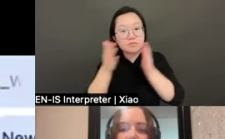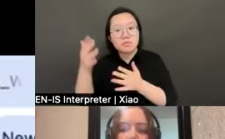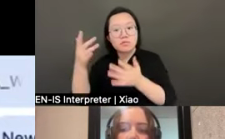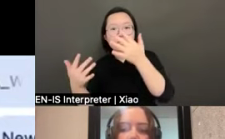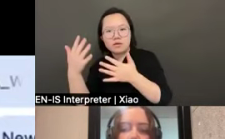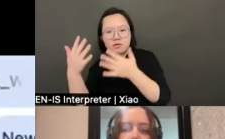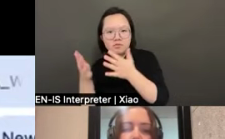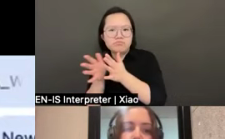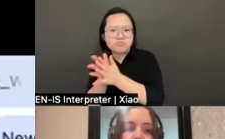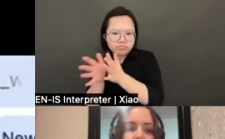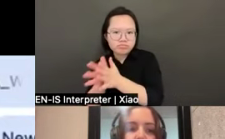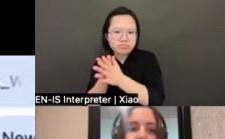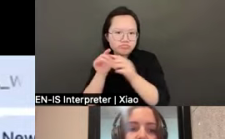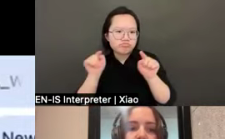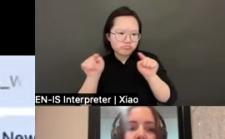that you can use.